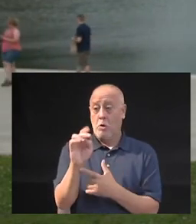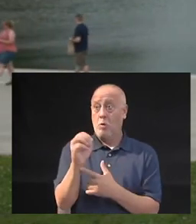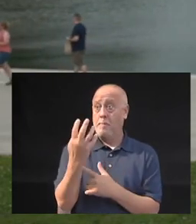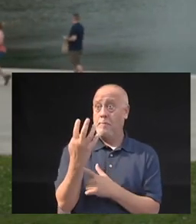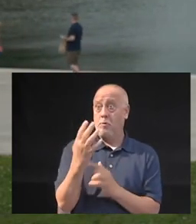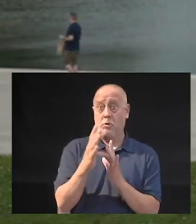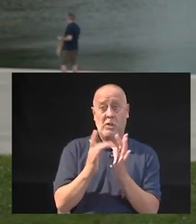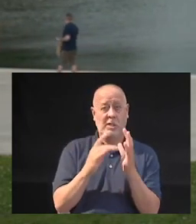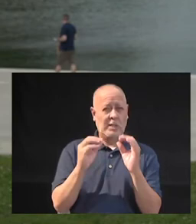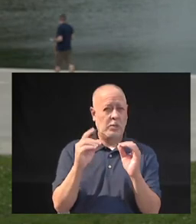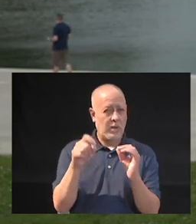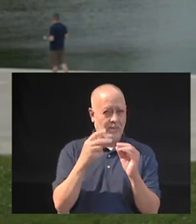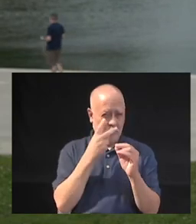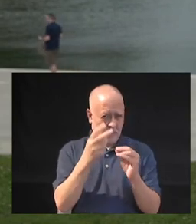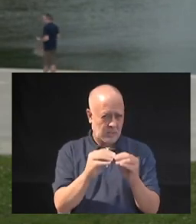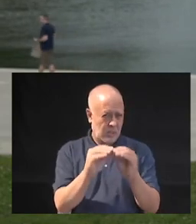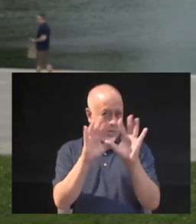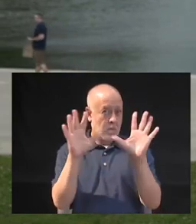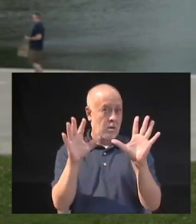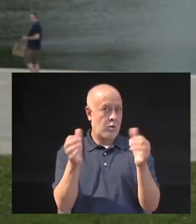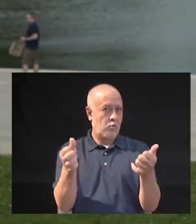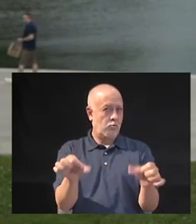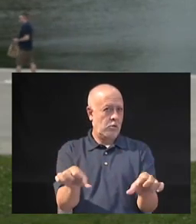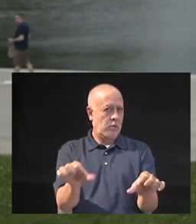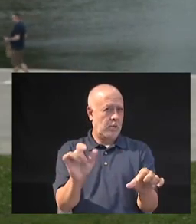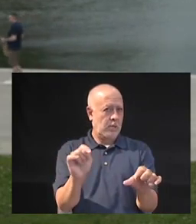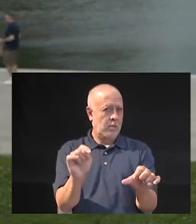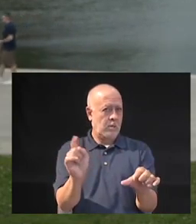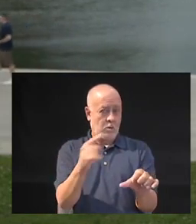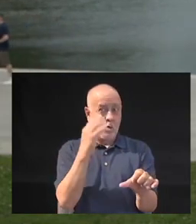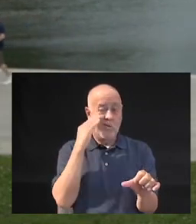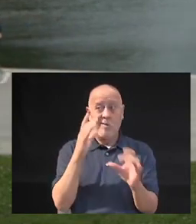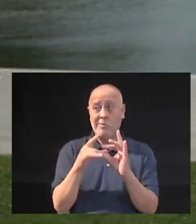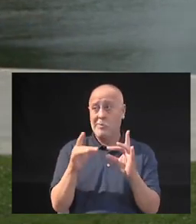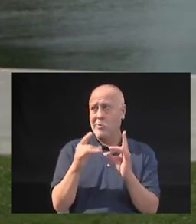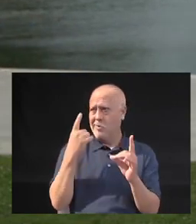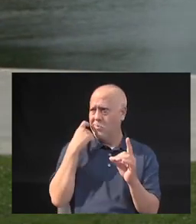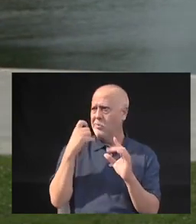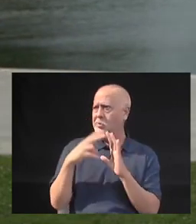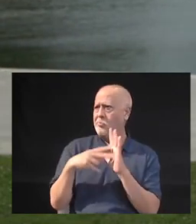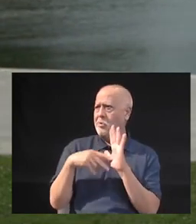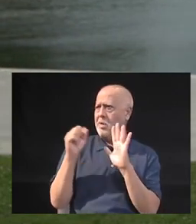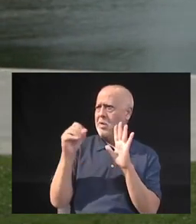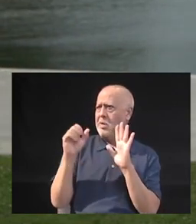to see it clearly to reject it. So you know that story, it was just read.